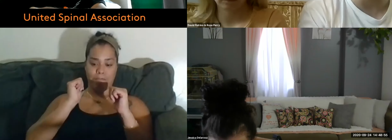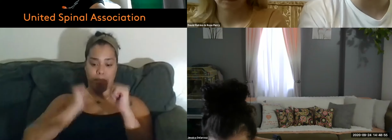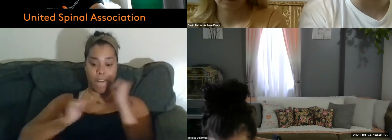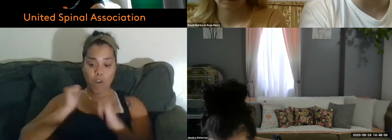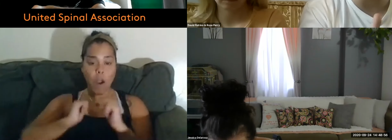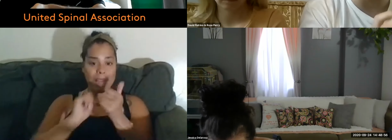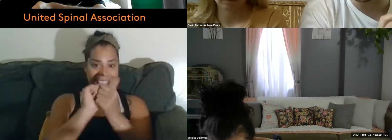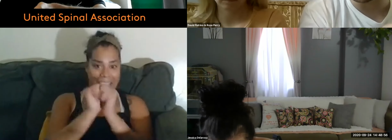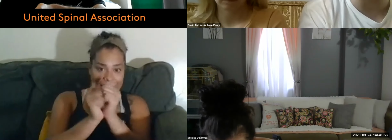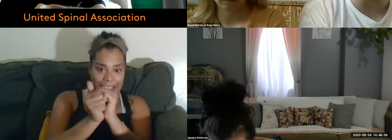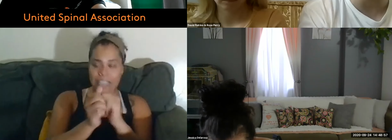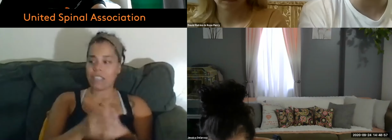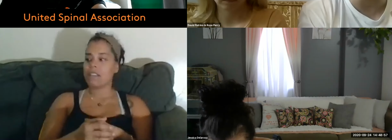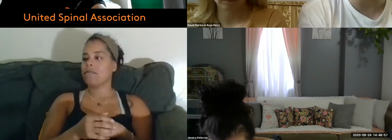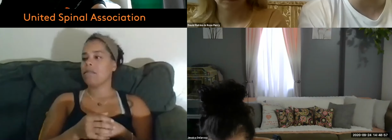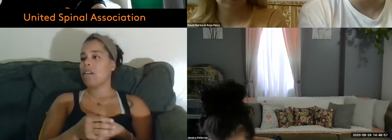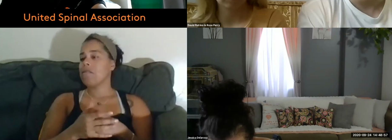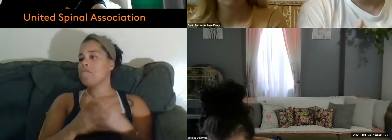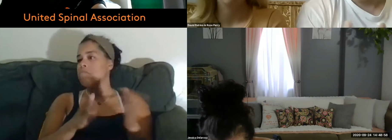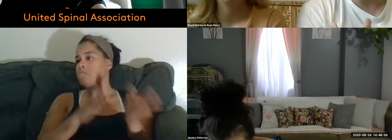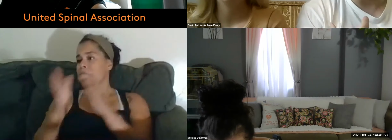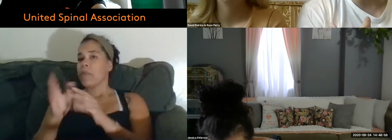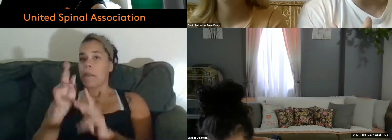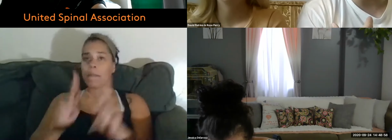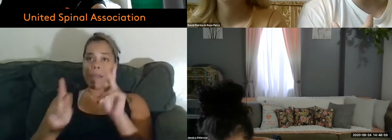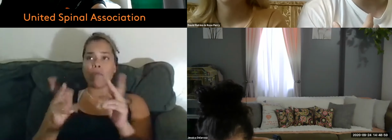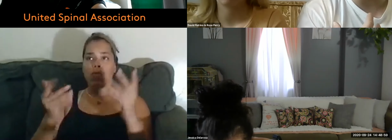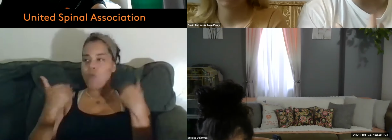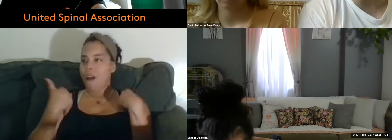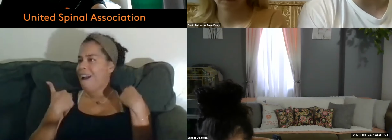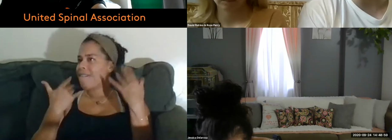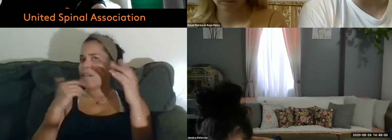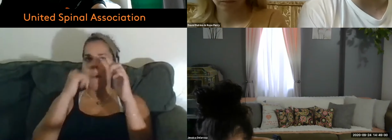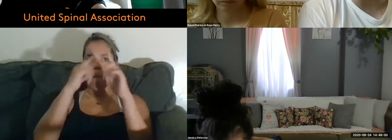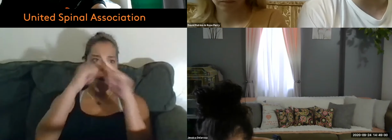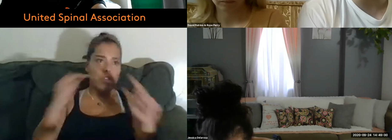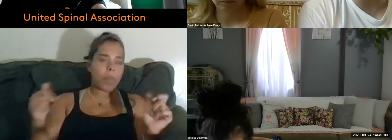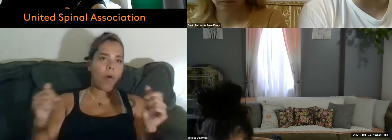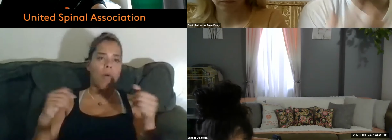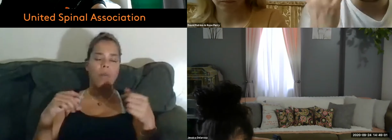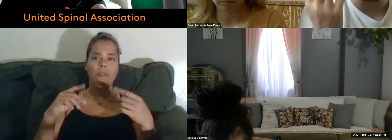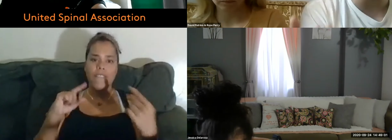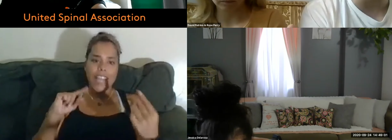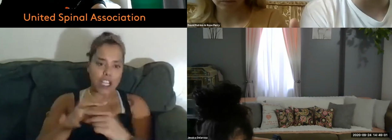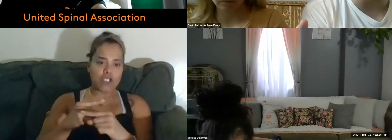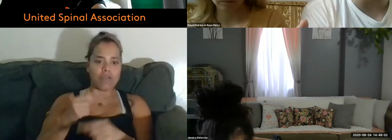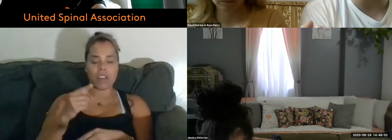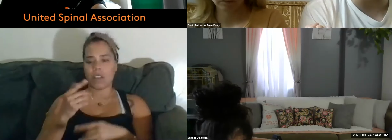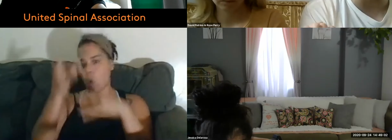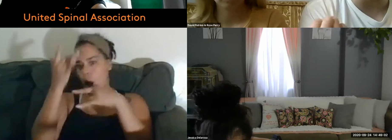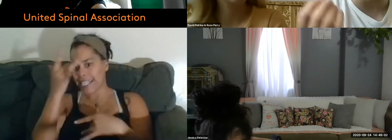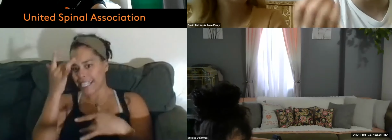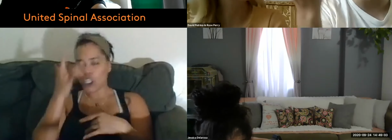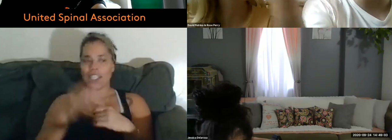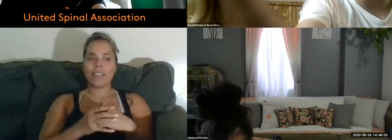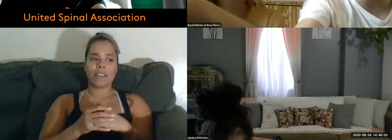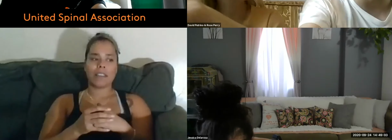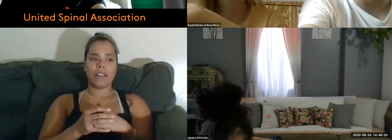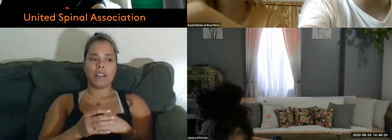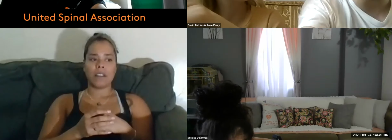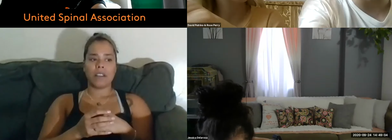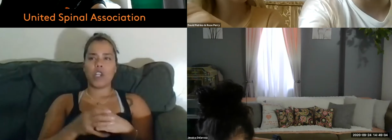sorts of different injuries and conditions. And so one of the things that we always think about is well, what